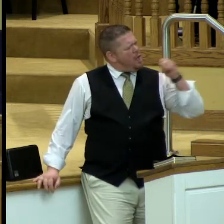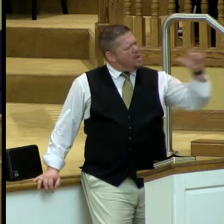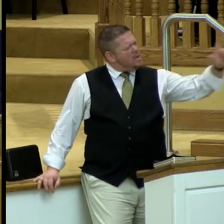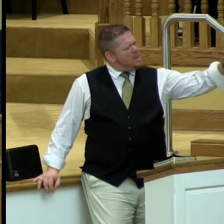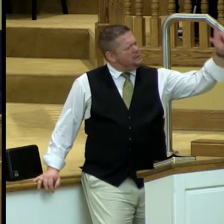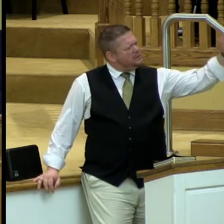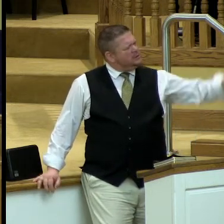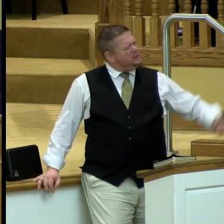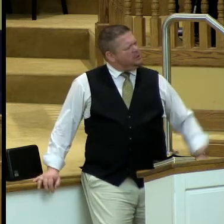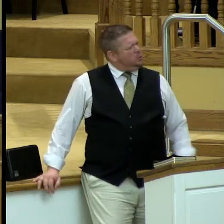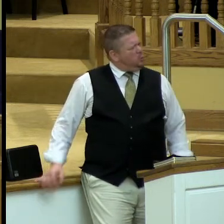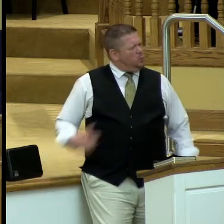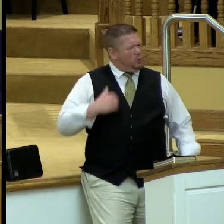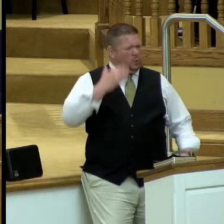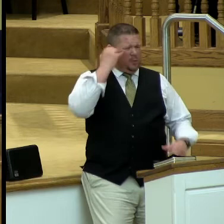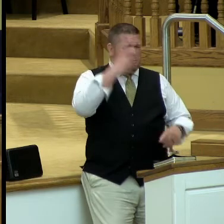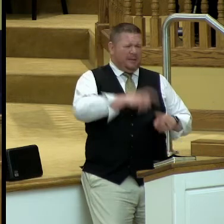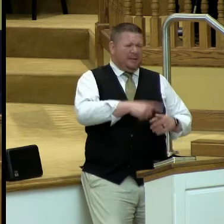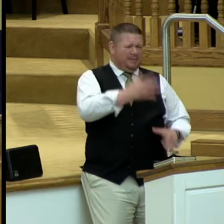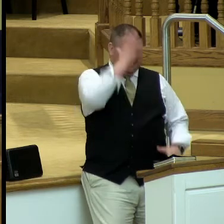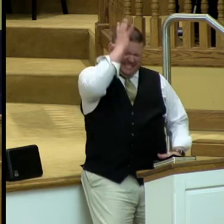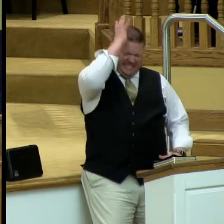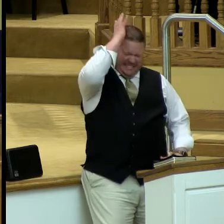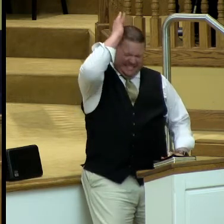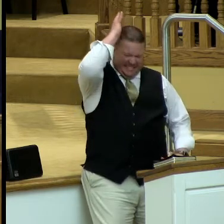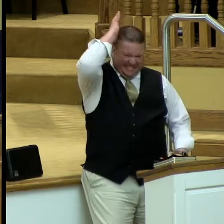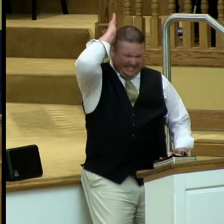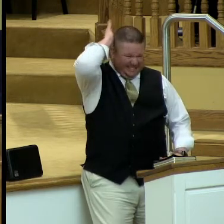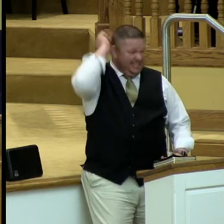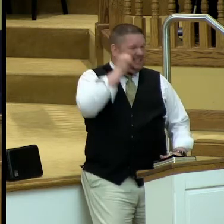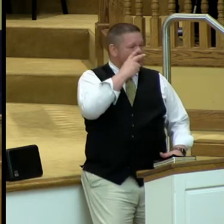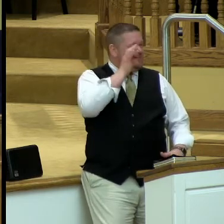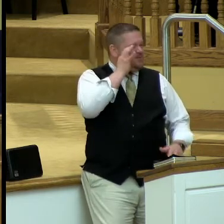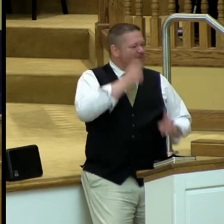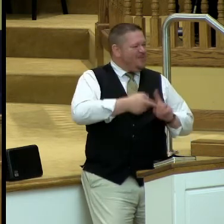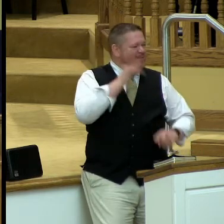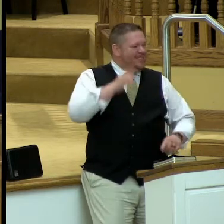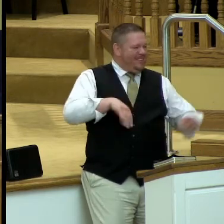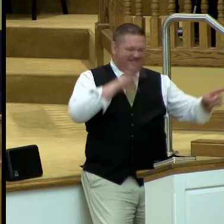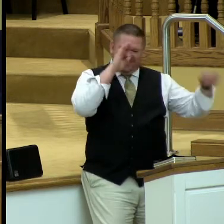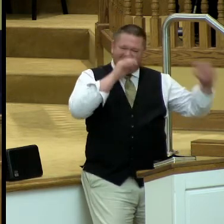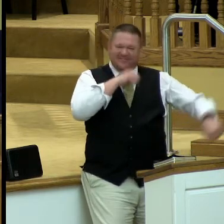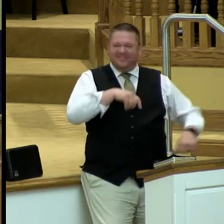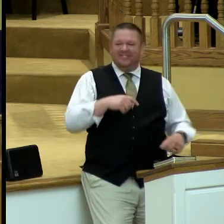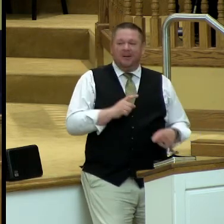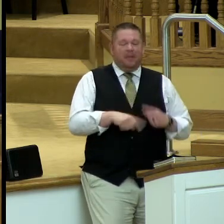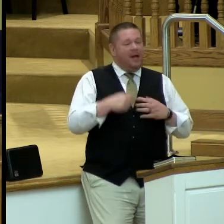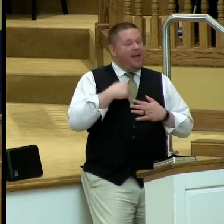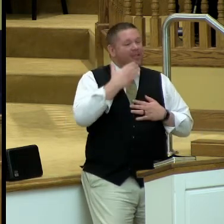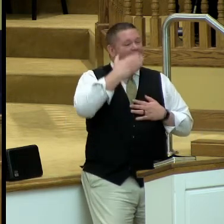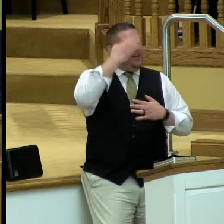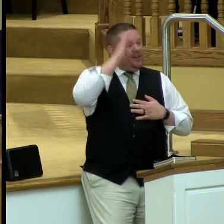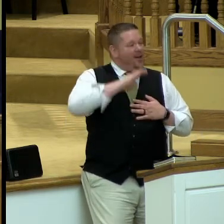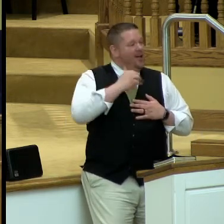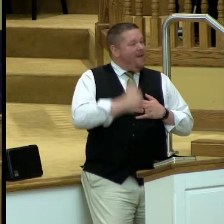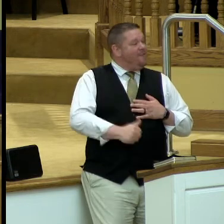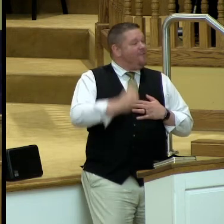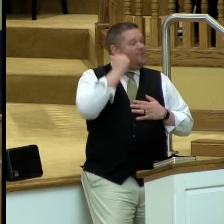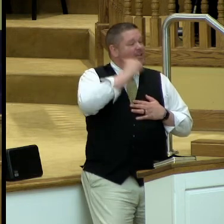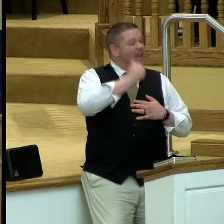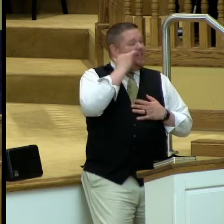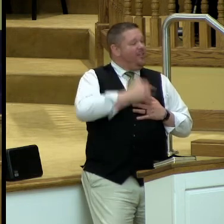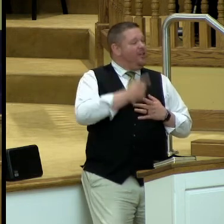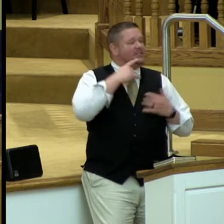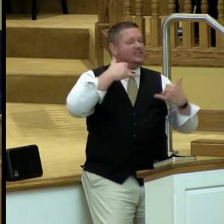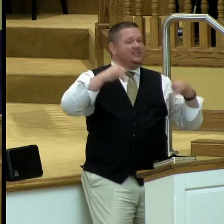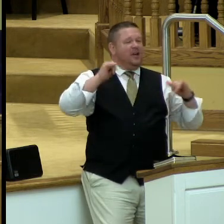I know a lot of times I'm not going to get to see the fruit from the seeds that are sown. But I thank God every single day